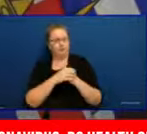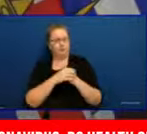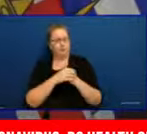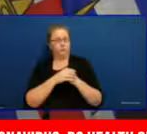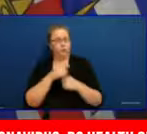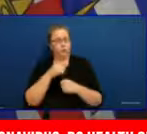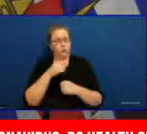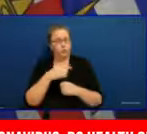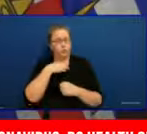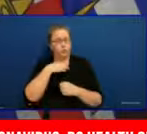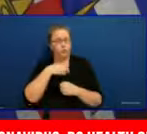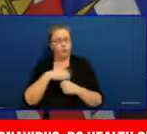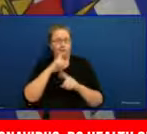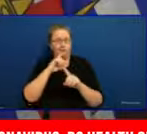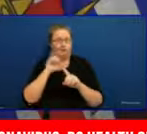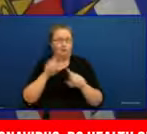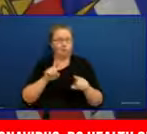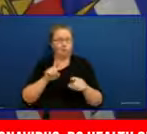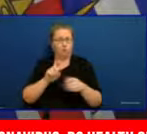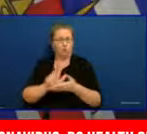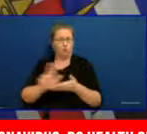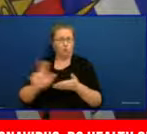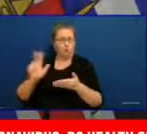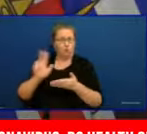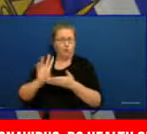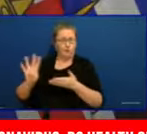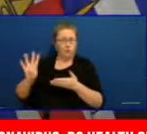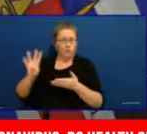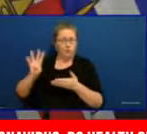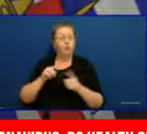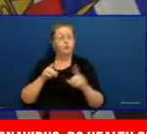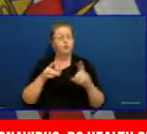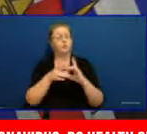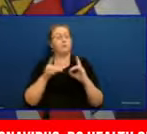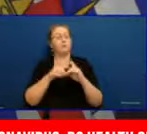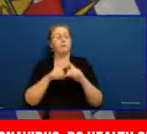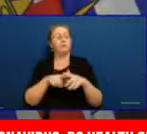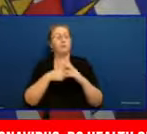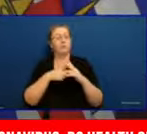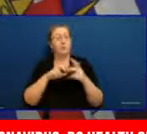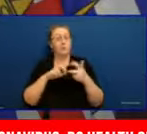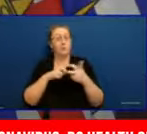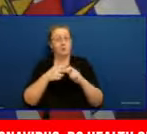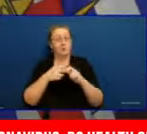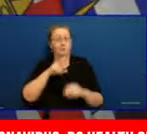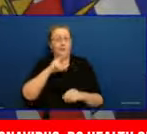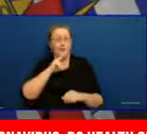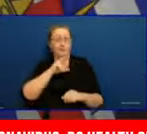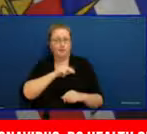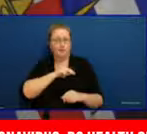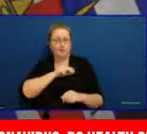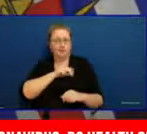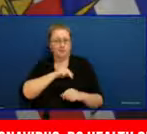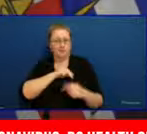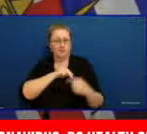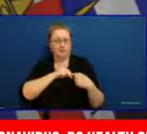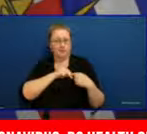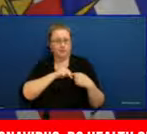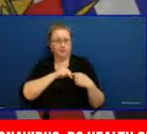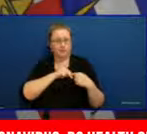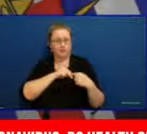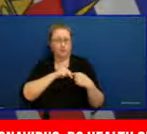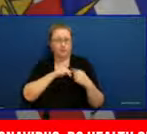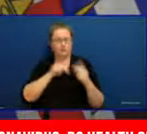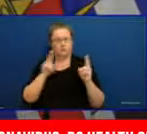how much do you wish that you had implemented these orders sooner, considering that you said it was as far back as Thanksgiving that you believe